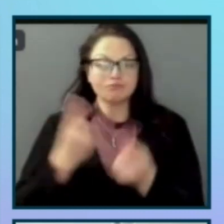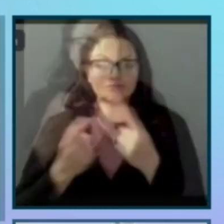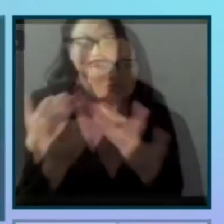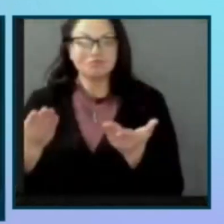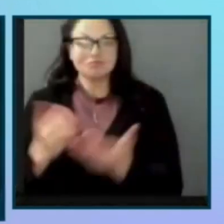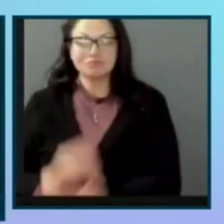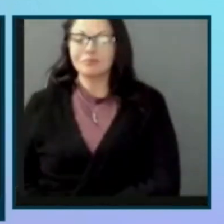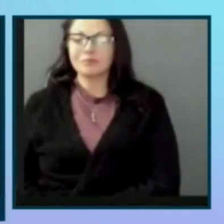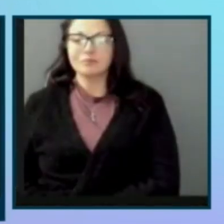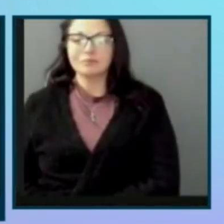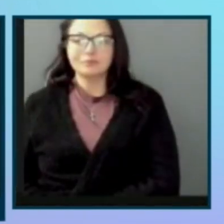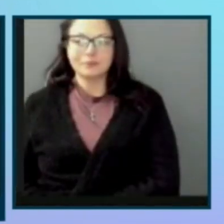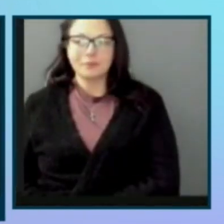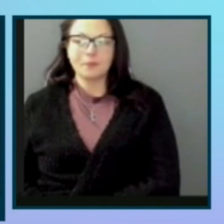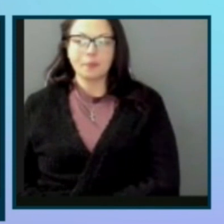questions.